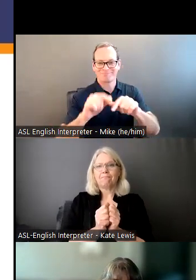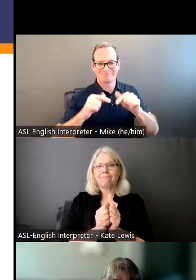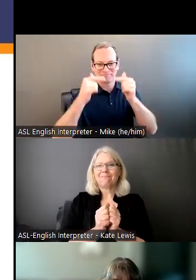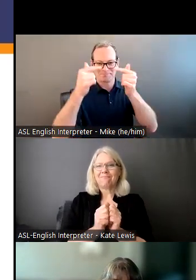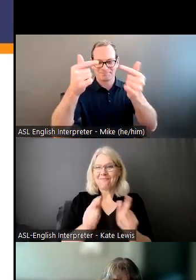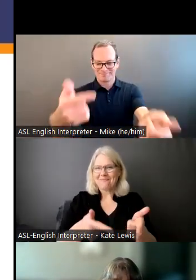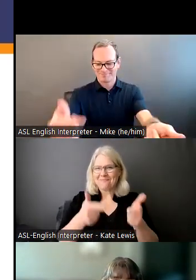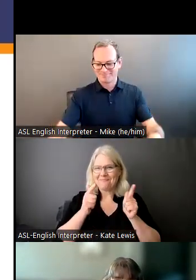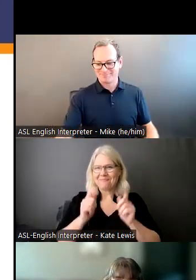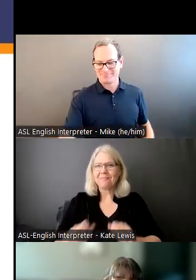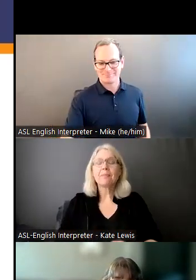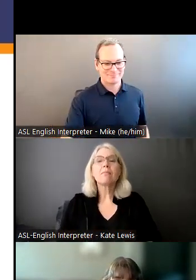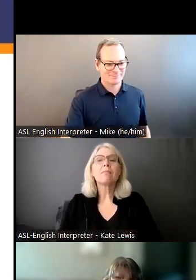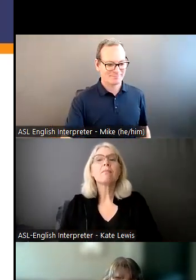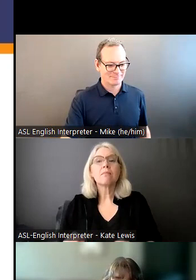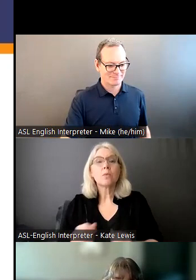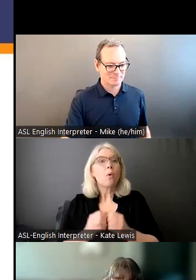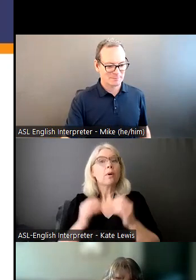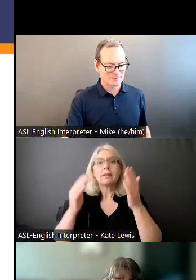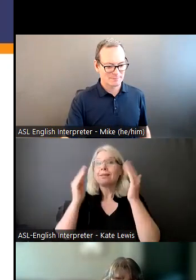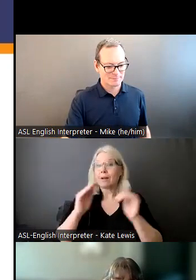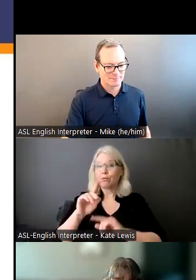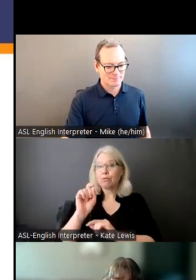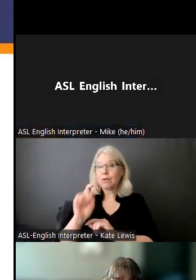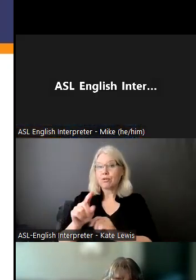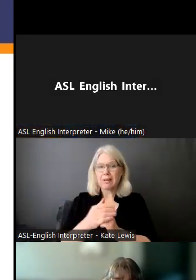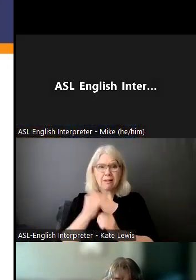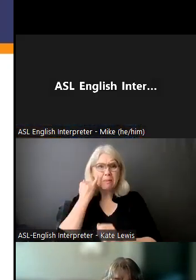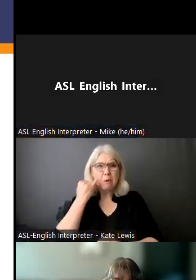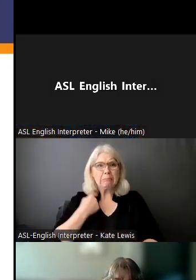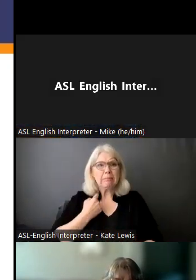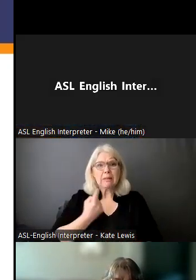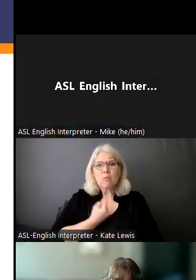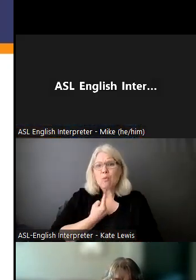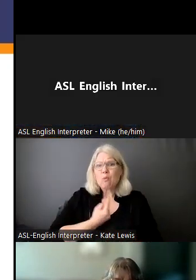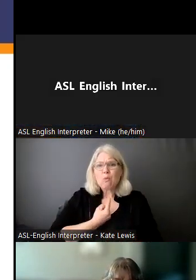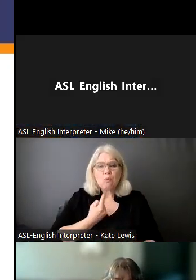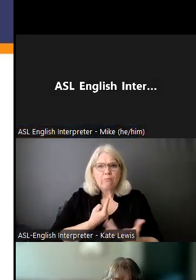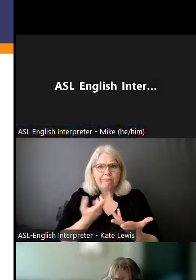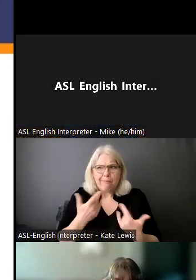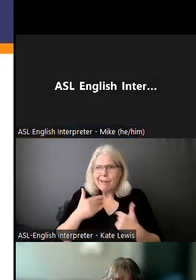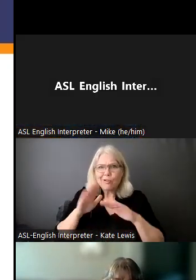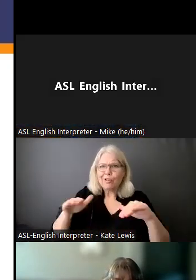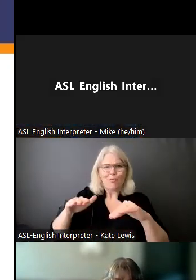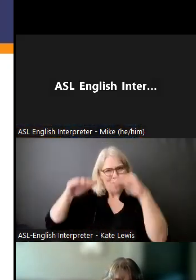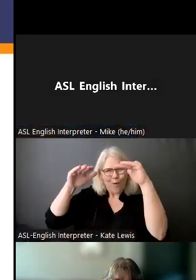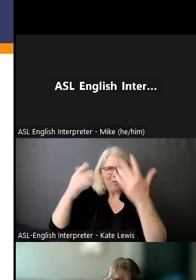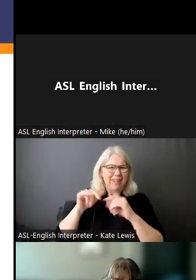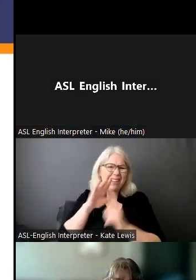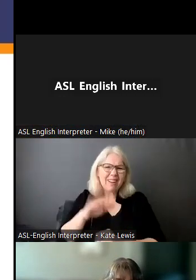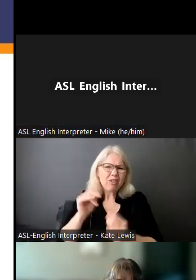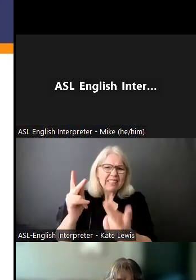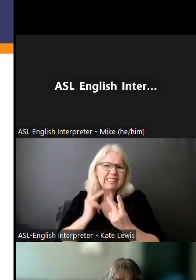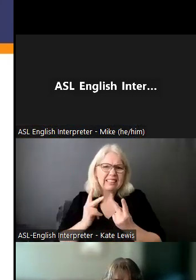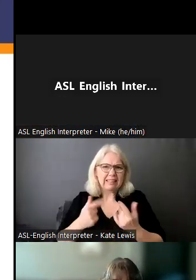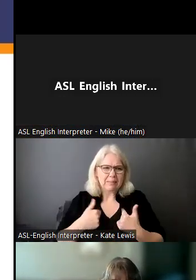So here's a question we received. If I am alone, my adult children don't visit often, who is the proper person to ask about